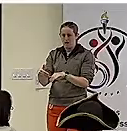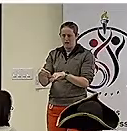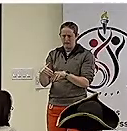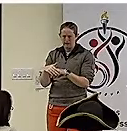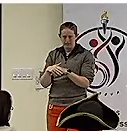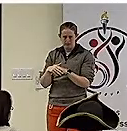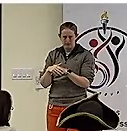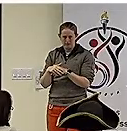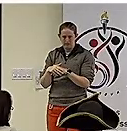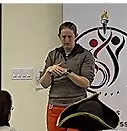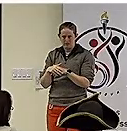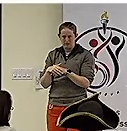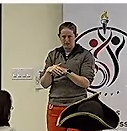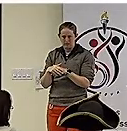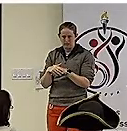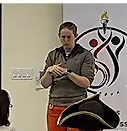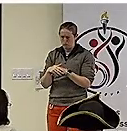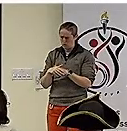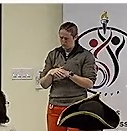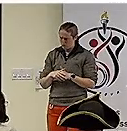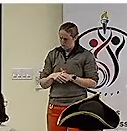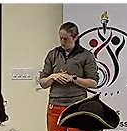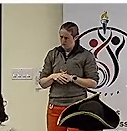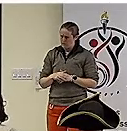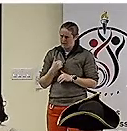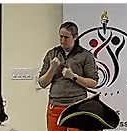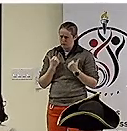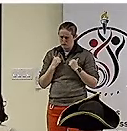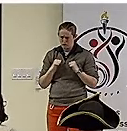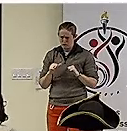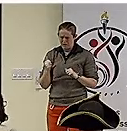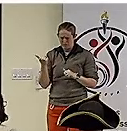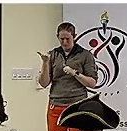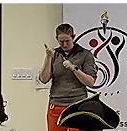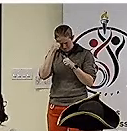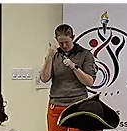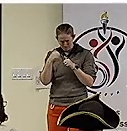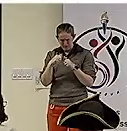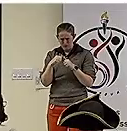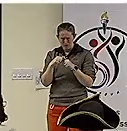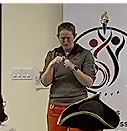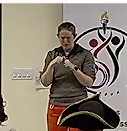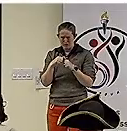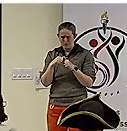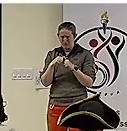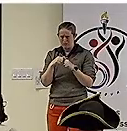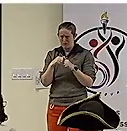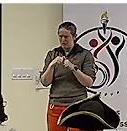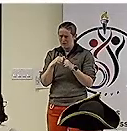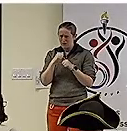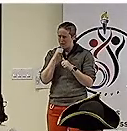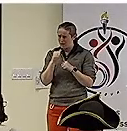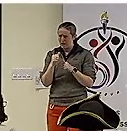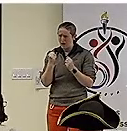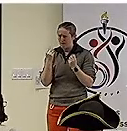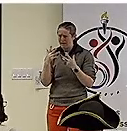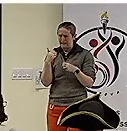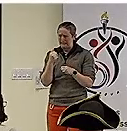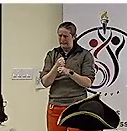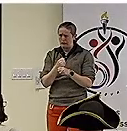his son is here, and I'm trying to remember. It has not been long since he's been gone, but it seems like